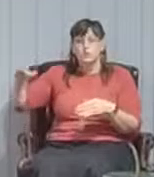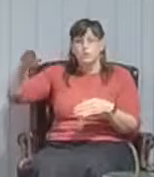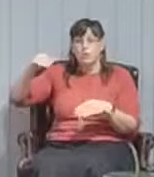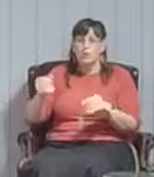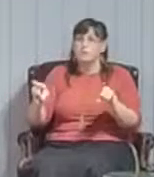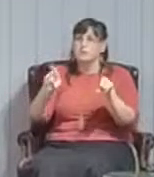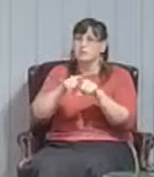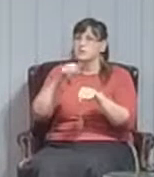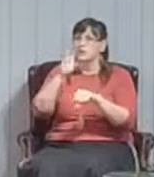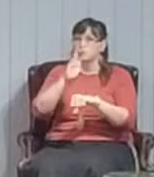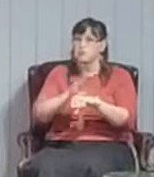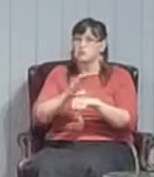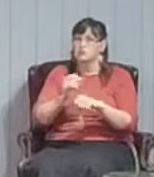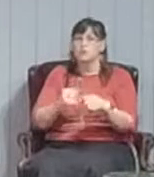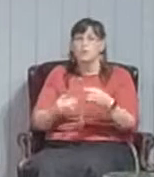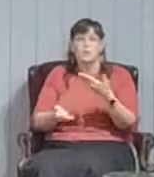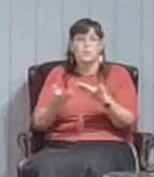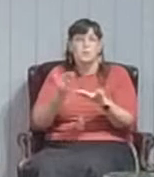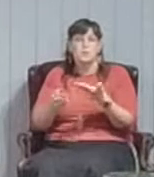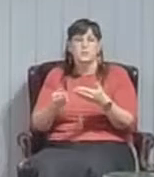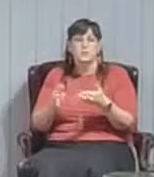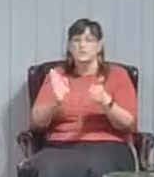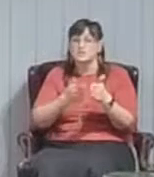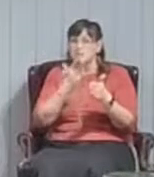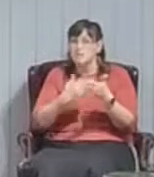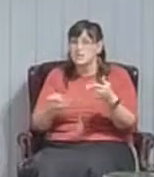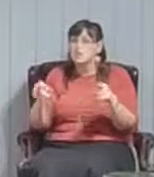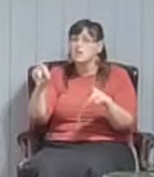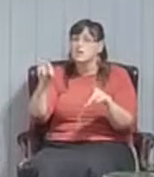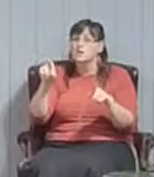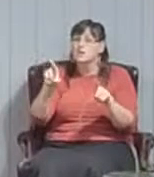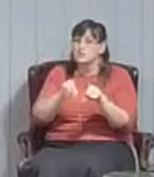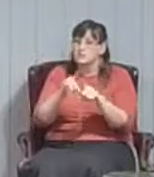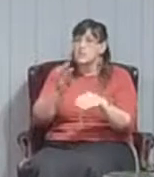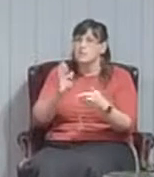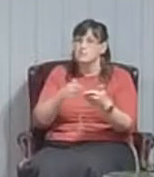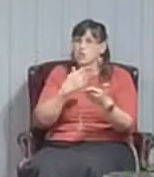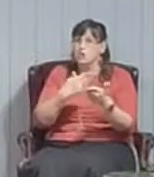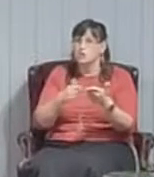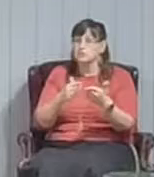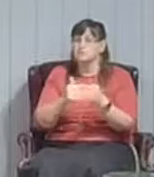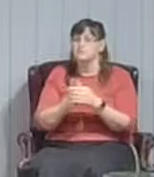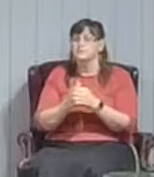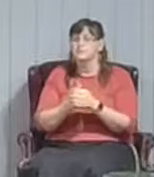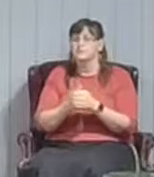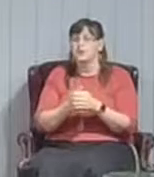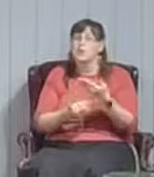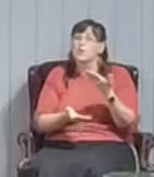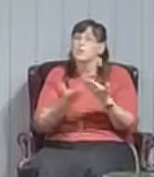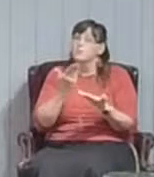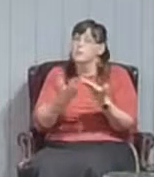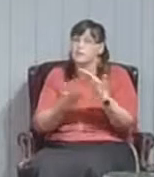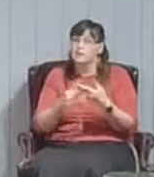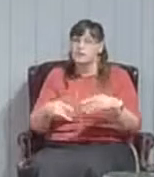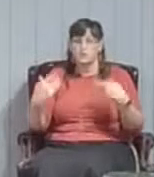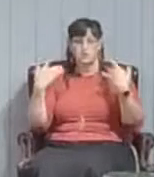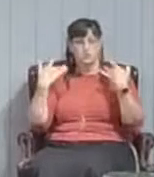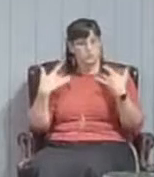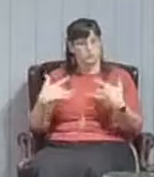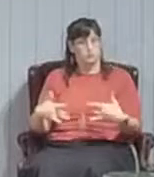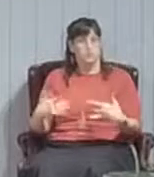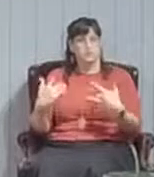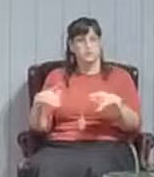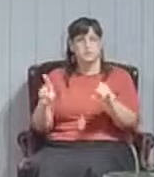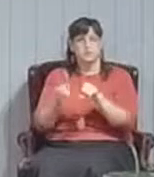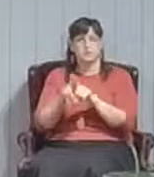did, and maybe they didn't sing exactly the same songs that we did, and maybe they didn't dress exactly the same